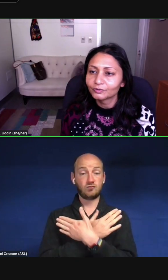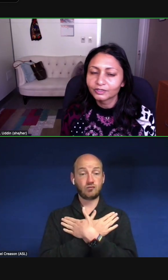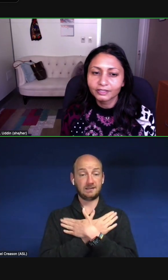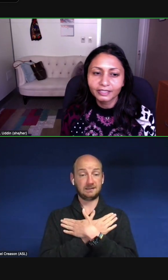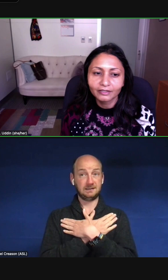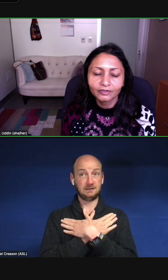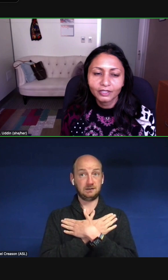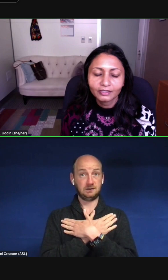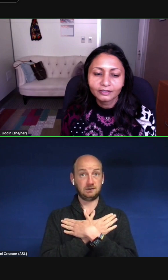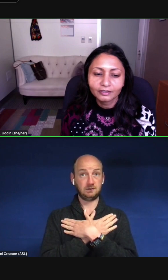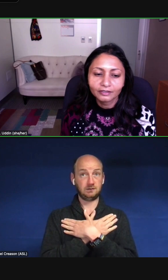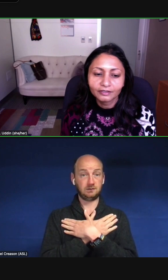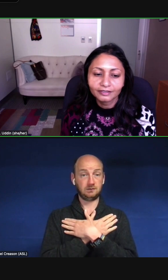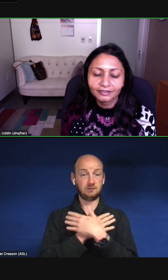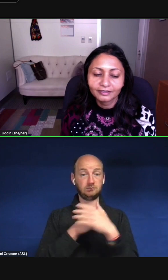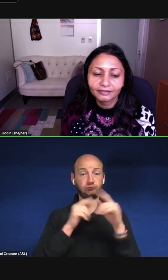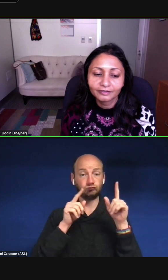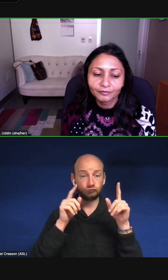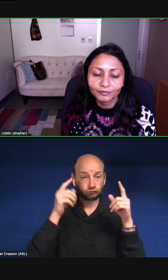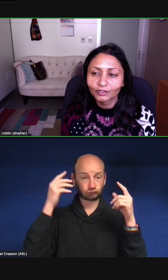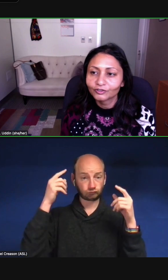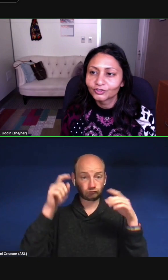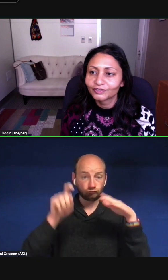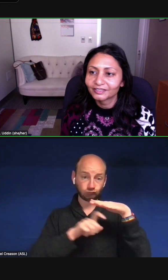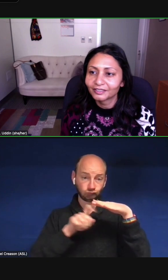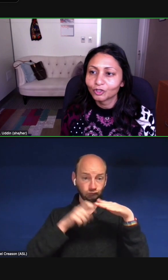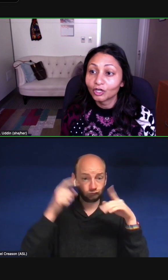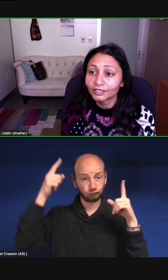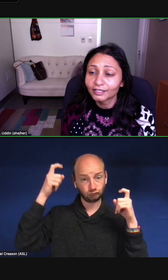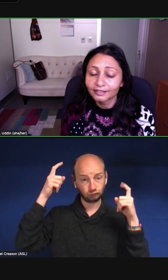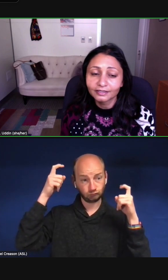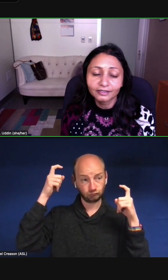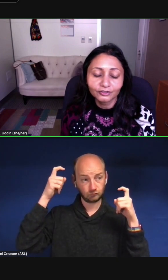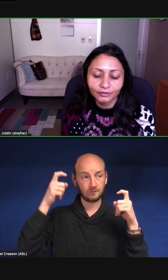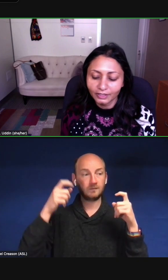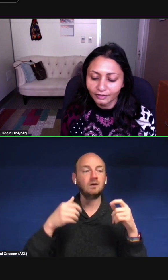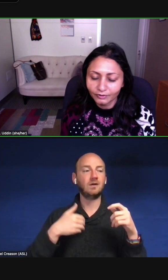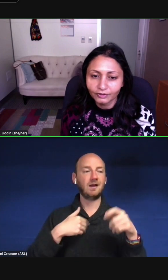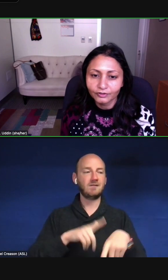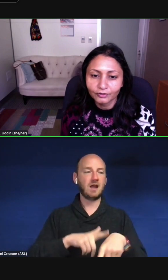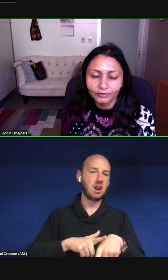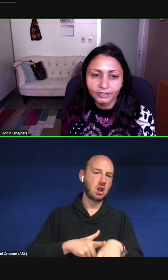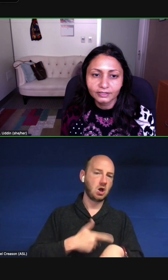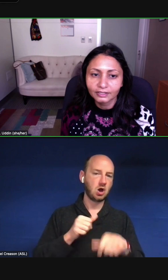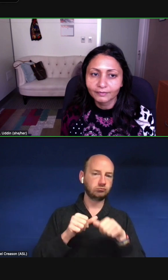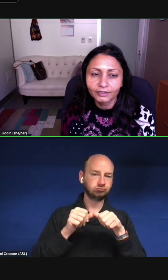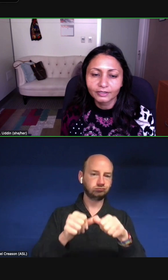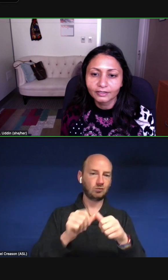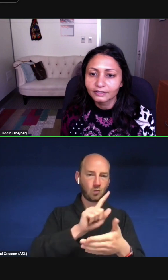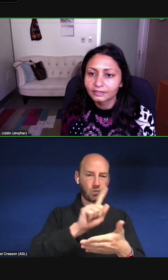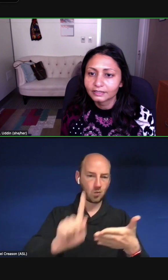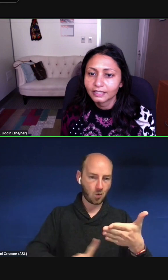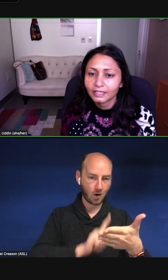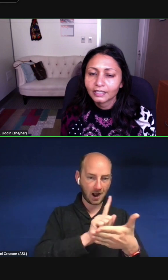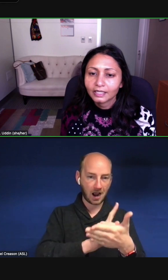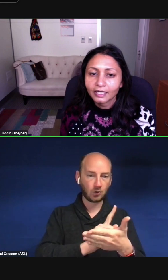subjects. So you really have the large, long data set that you need in order to do these dynamic analyses.